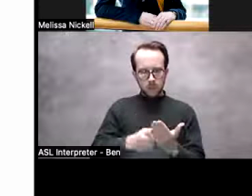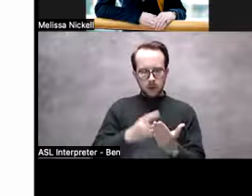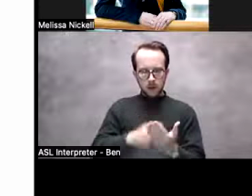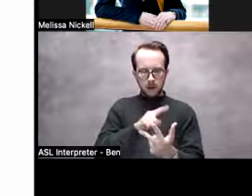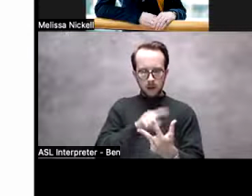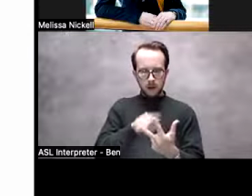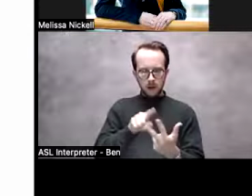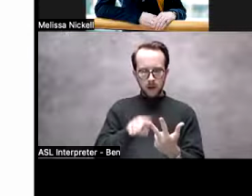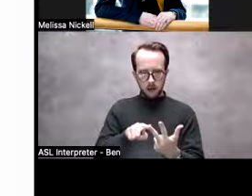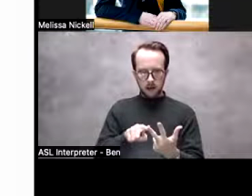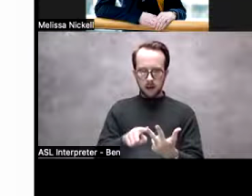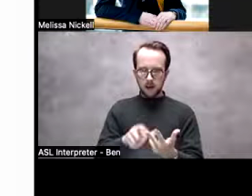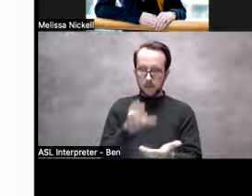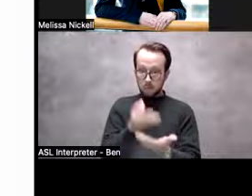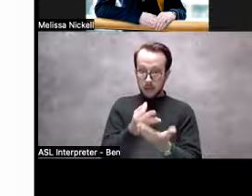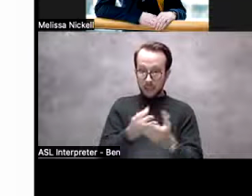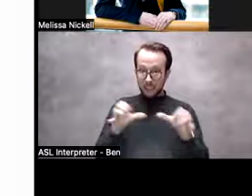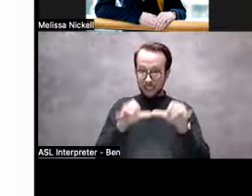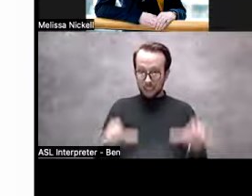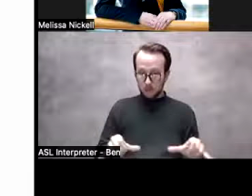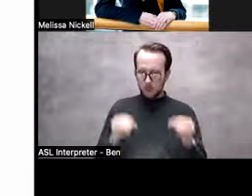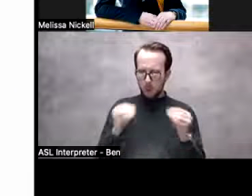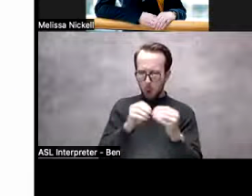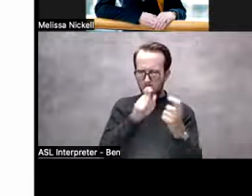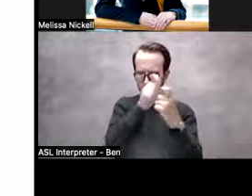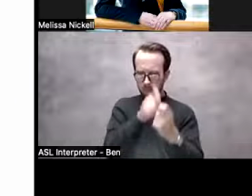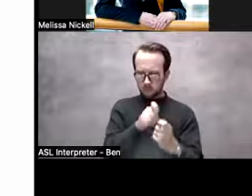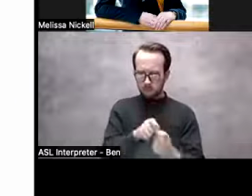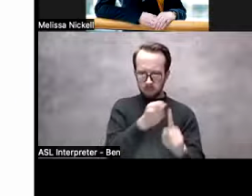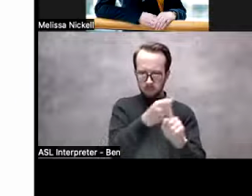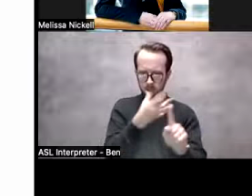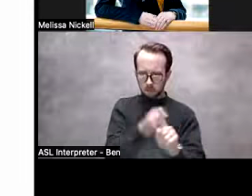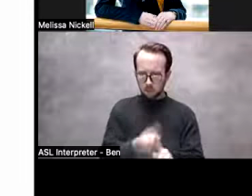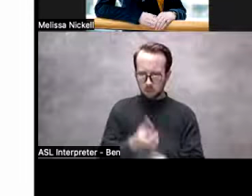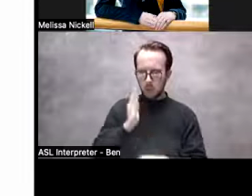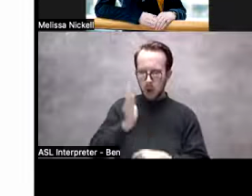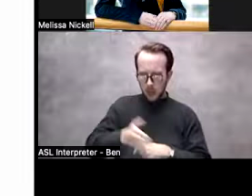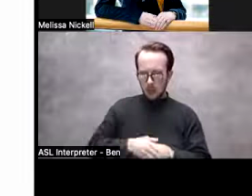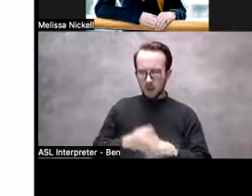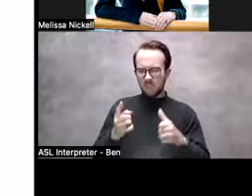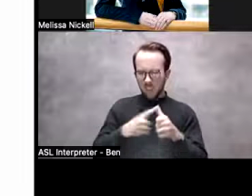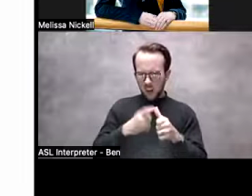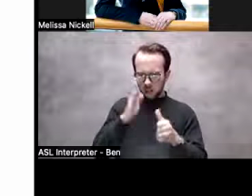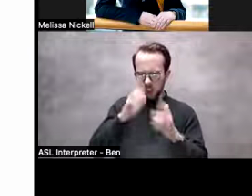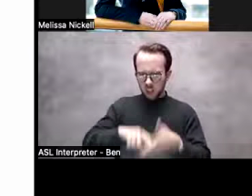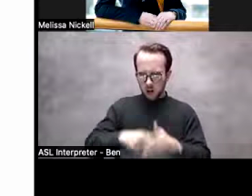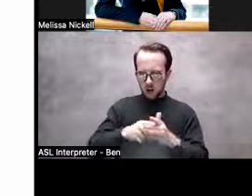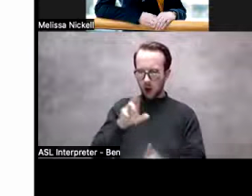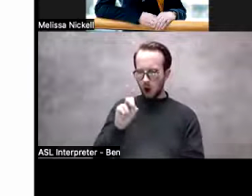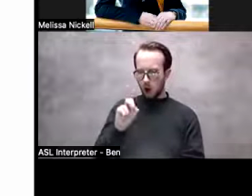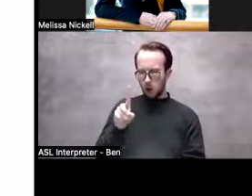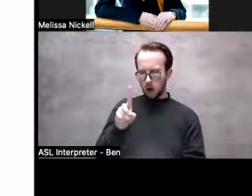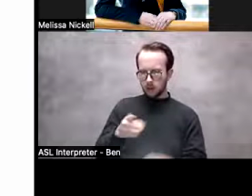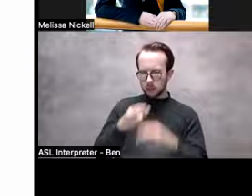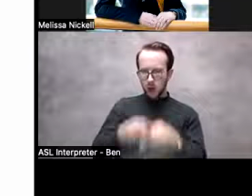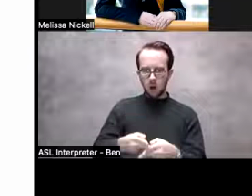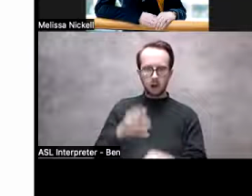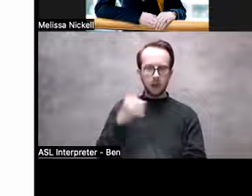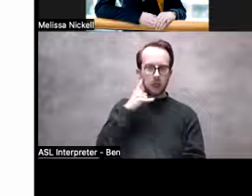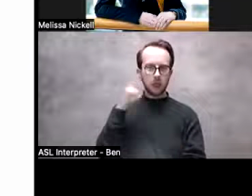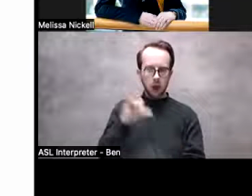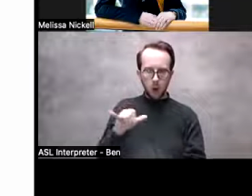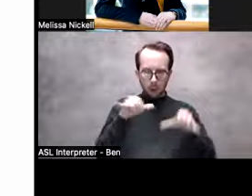or funding mechanisms in a little bit more detail. I'll first start with the R01, which is considered the gold standard of NIH